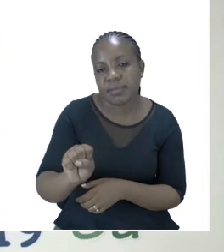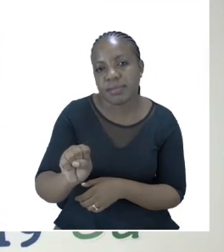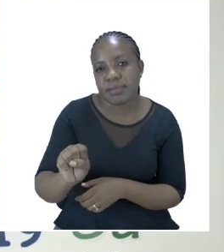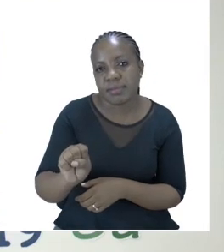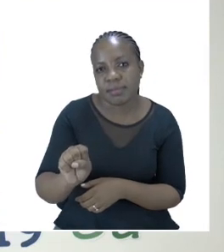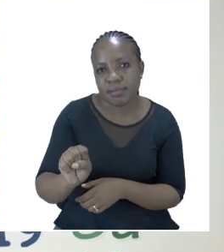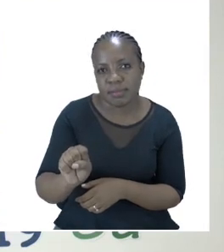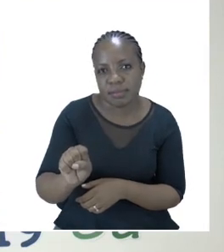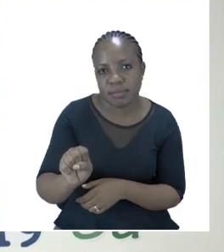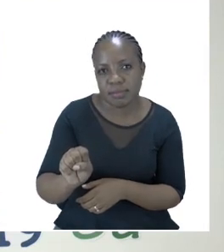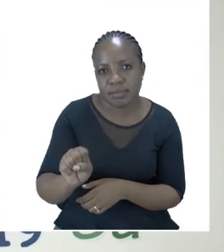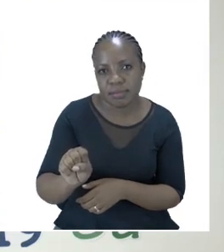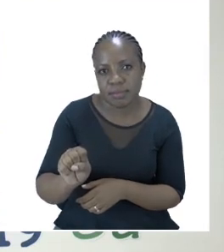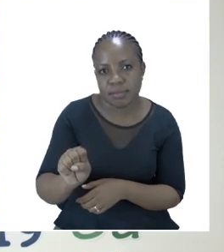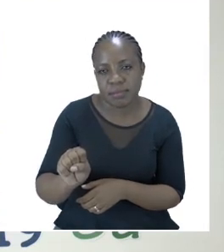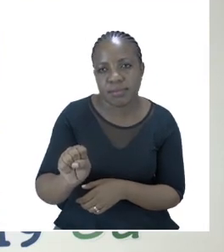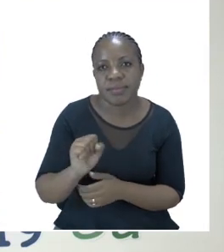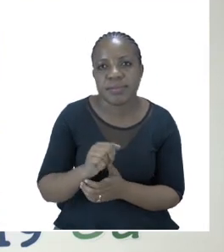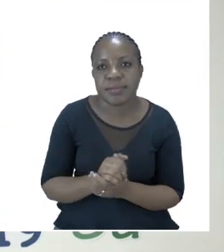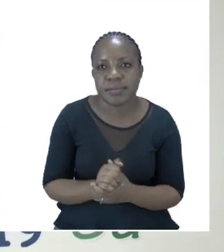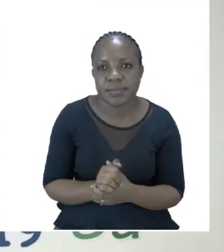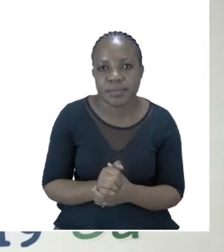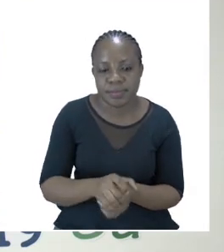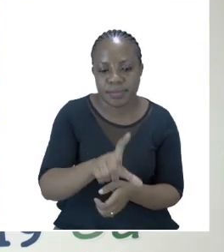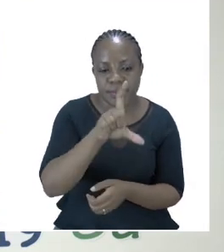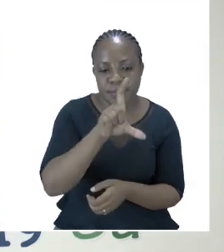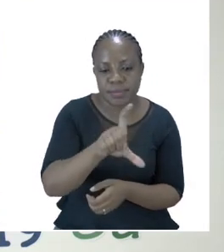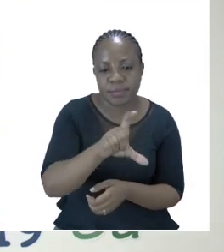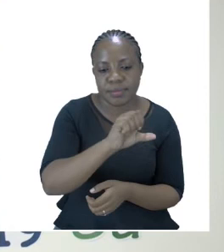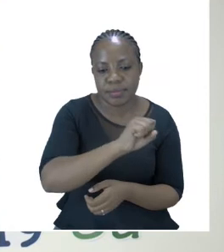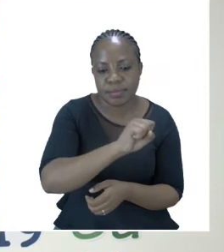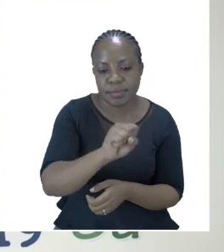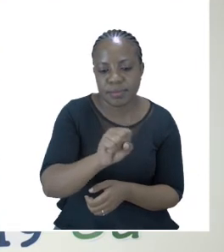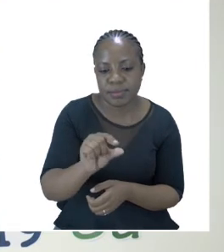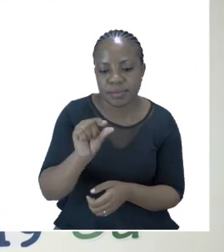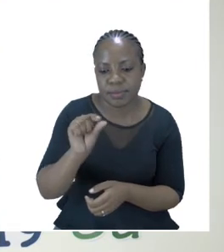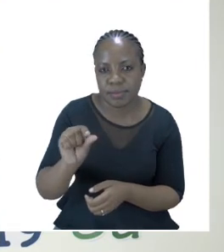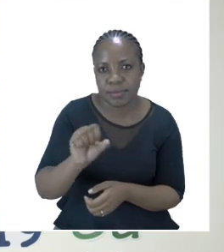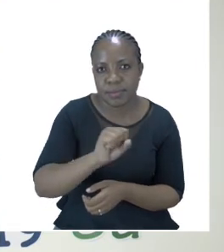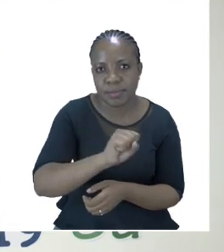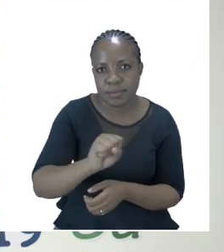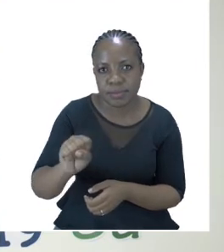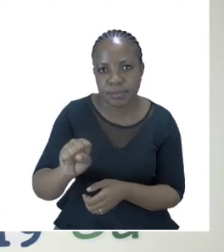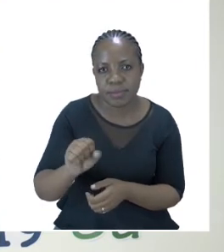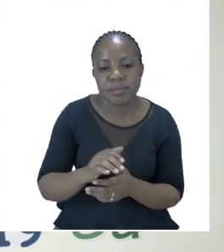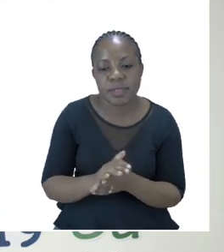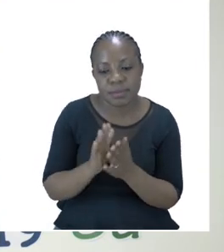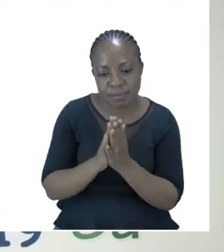or the sound S. Now remember, boys and girls, I would like you to continue